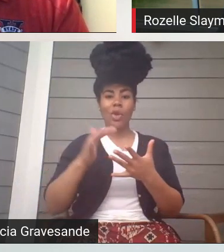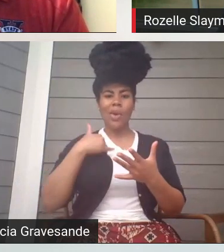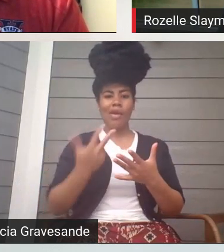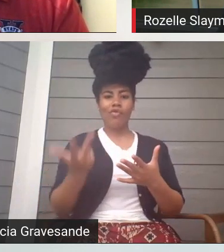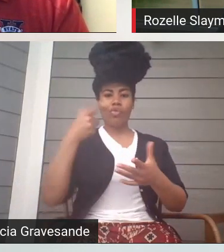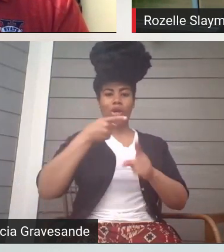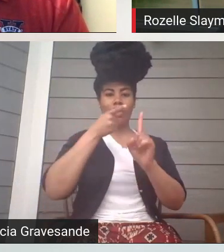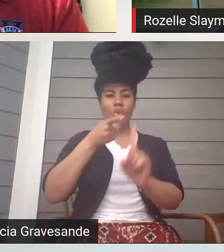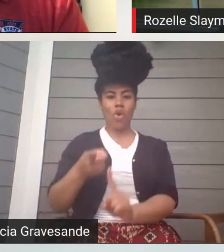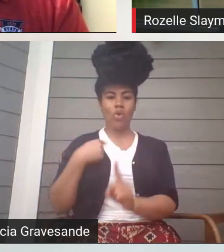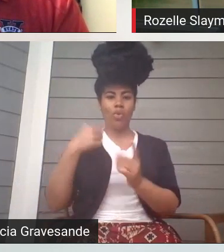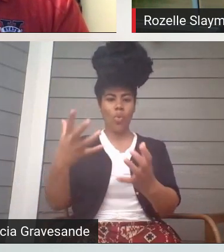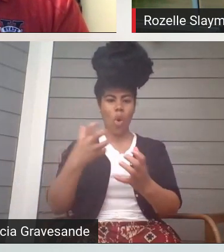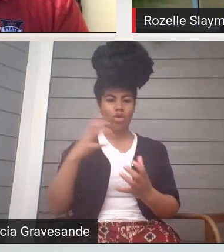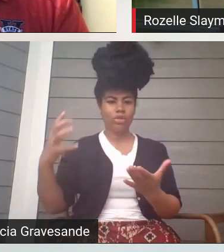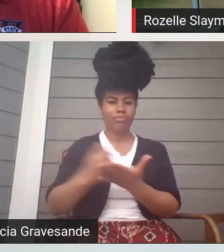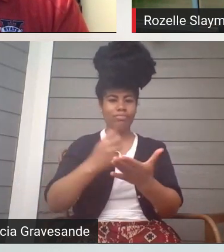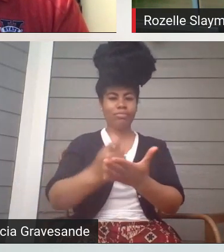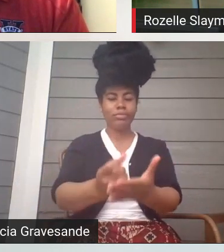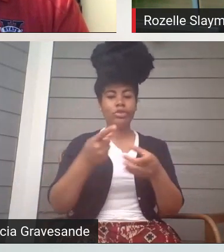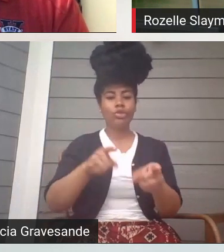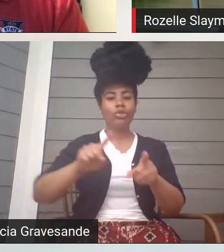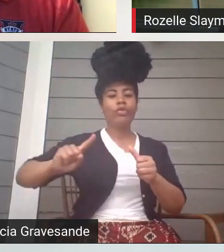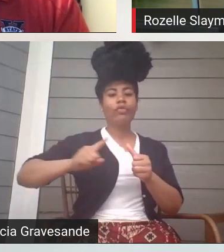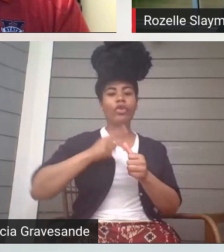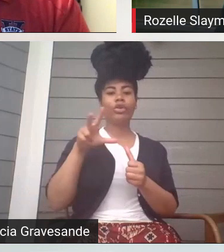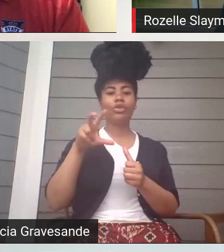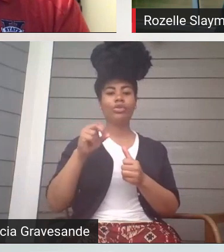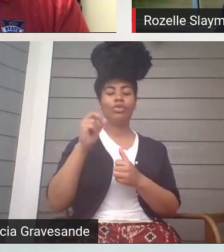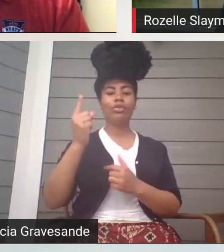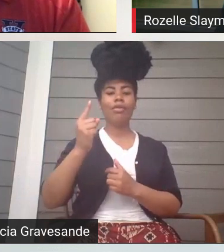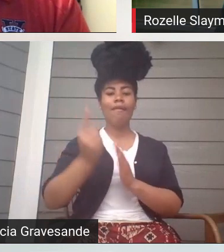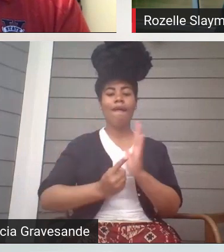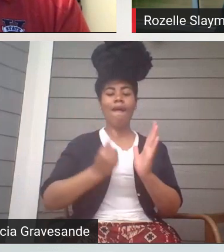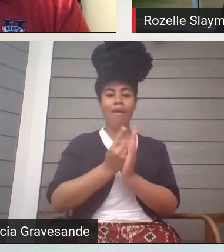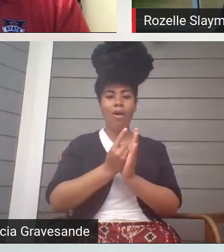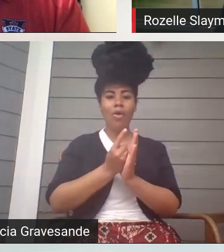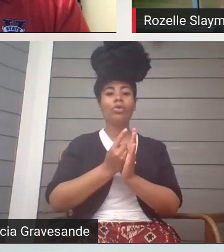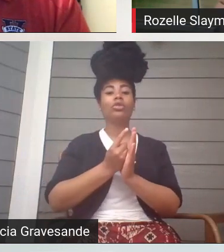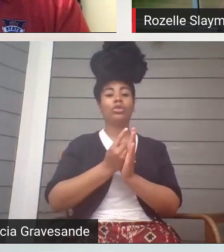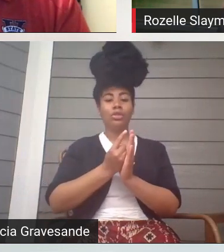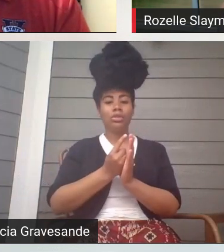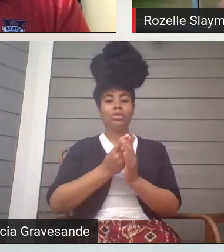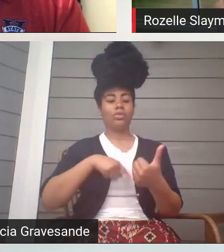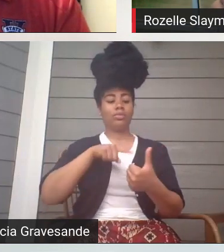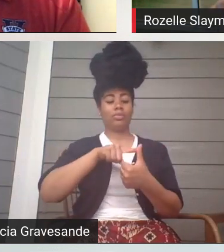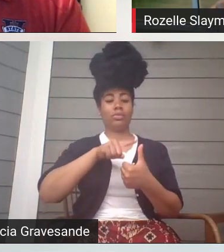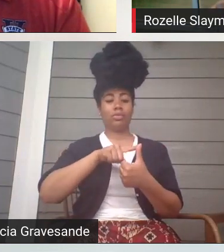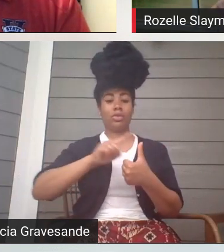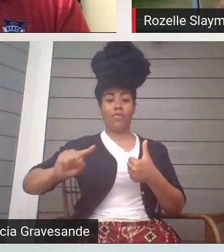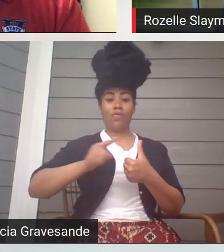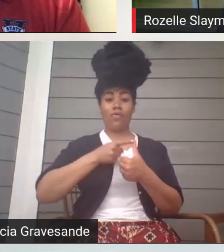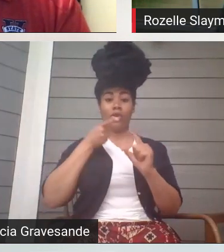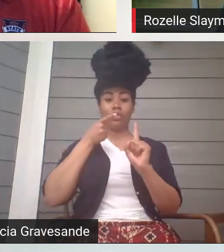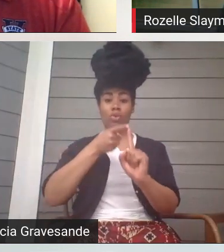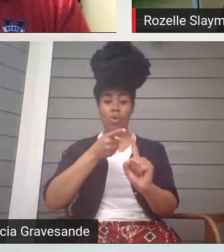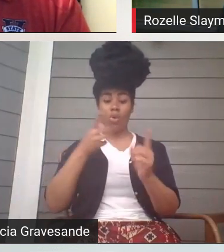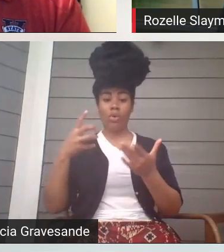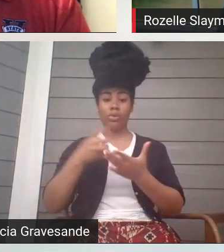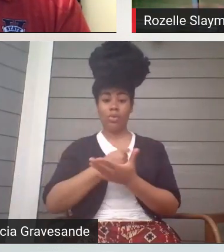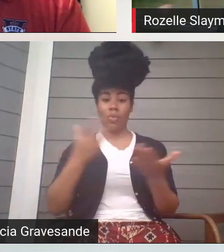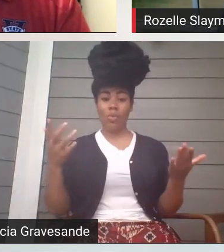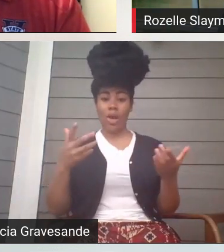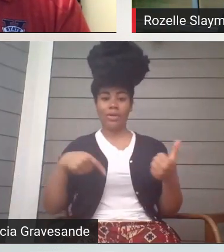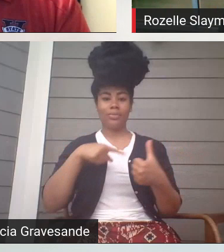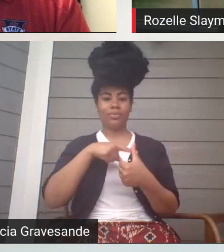to achieve within the first 30 hours or your first year at VSU. The first thing we would like you to achieve is